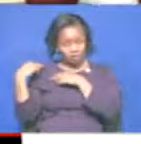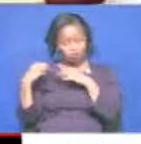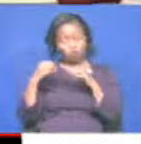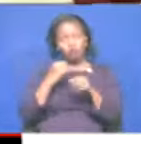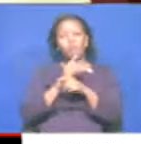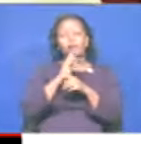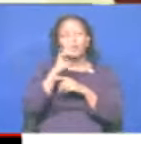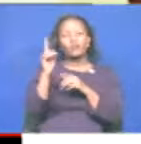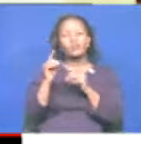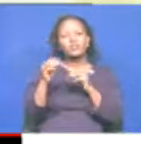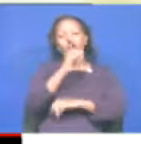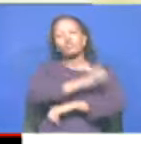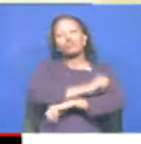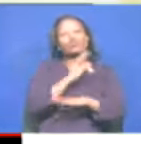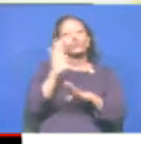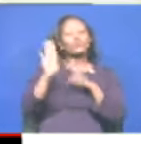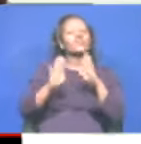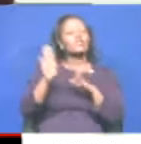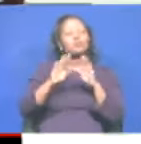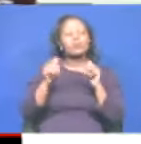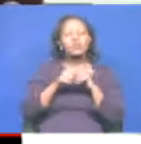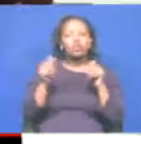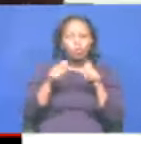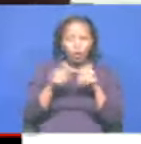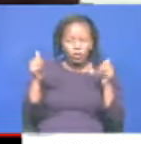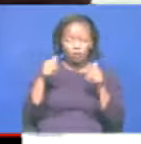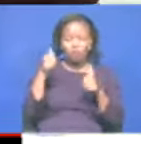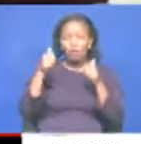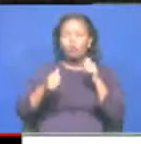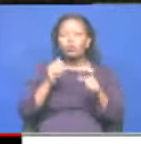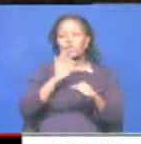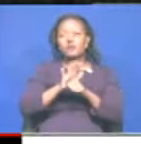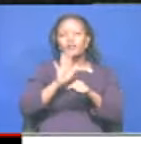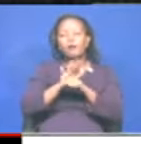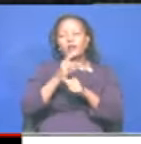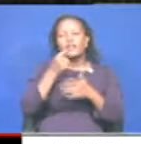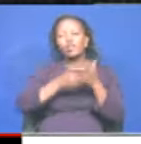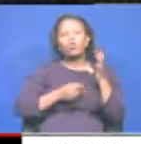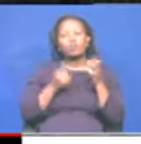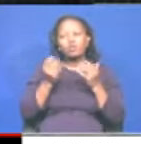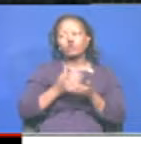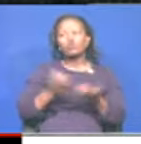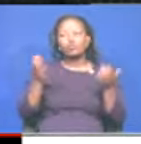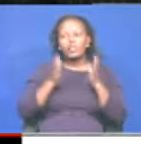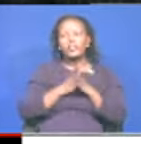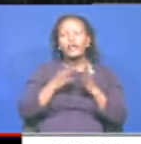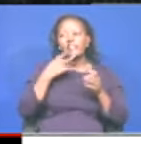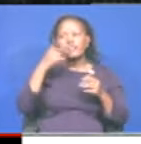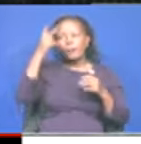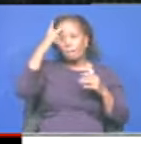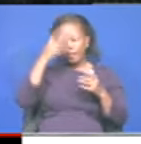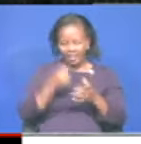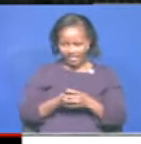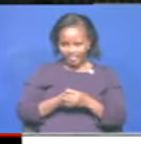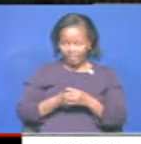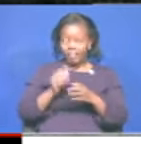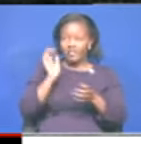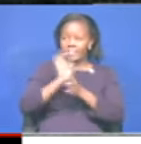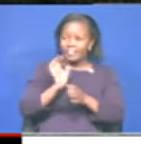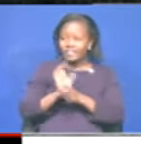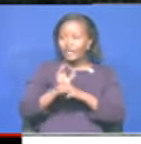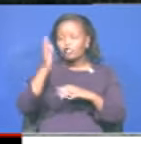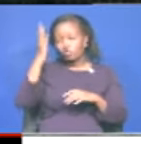schools, which cost both the government and parents millions of shillings annually. And the church recognizes the place of scholarly